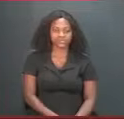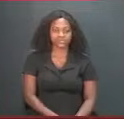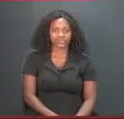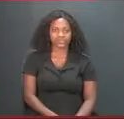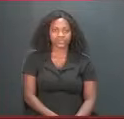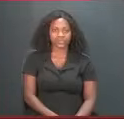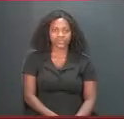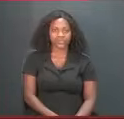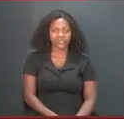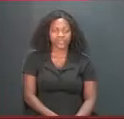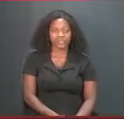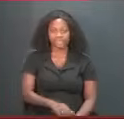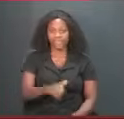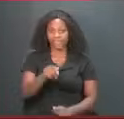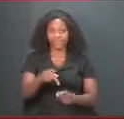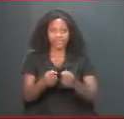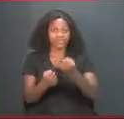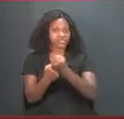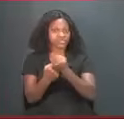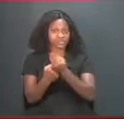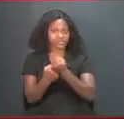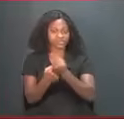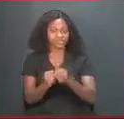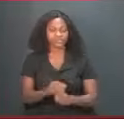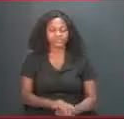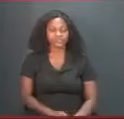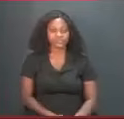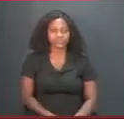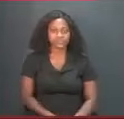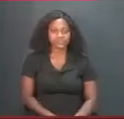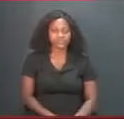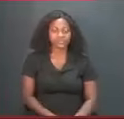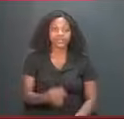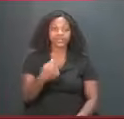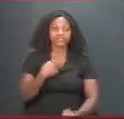Honorable members, in a second. Mr. Speaker, I second the motion. Thank you.